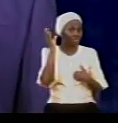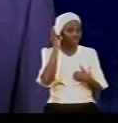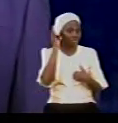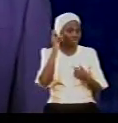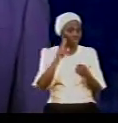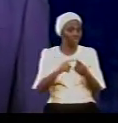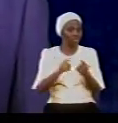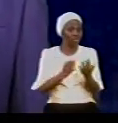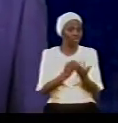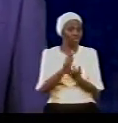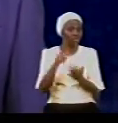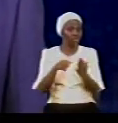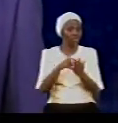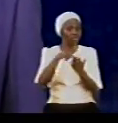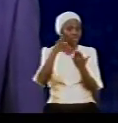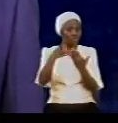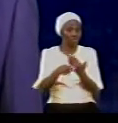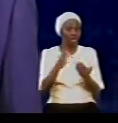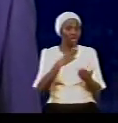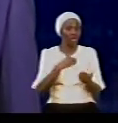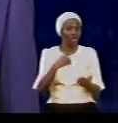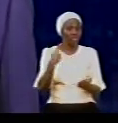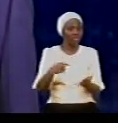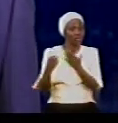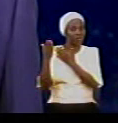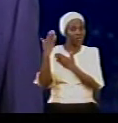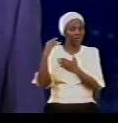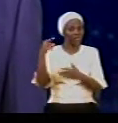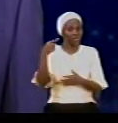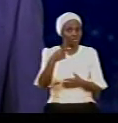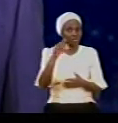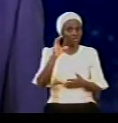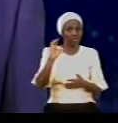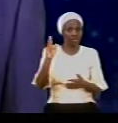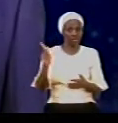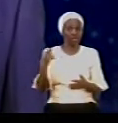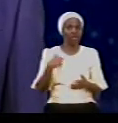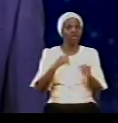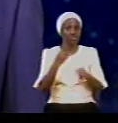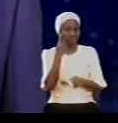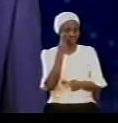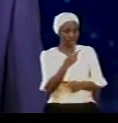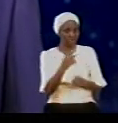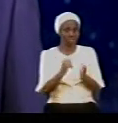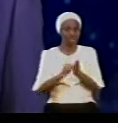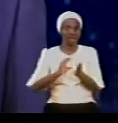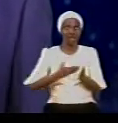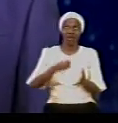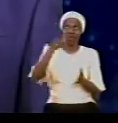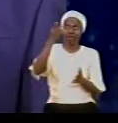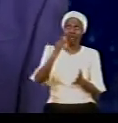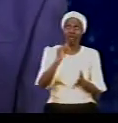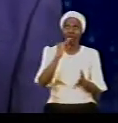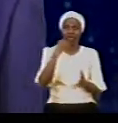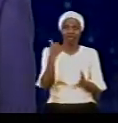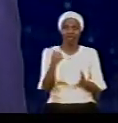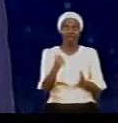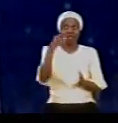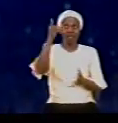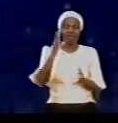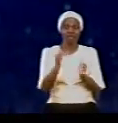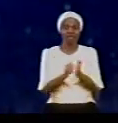our God is a prayer answering God. And so even this prayer we have